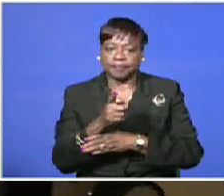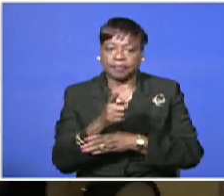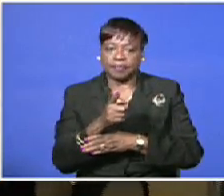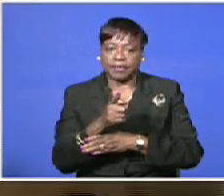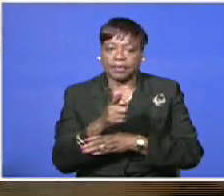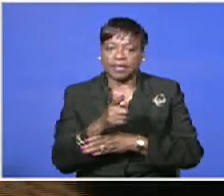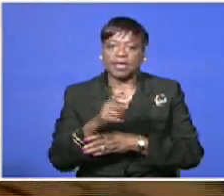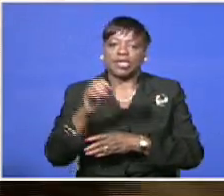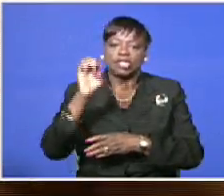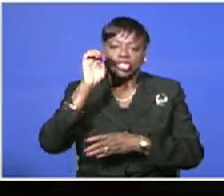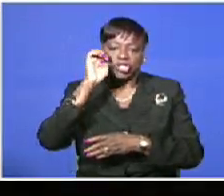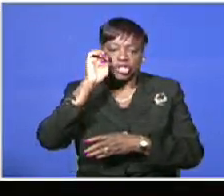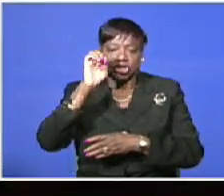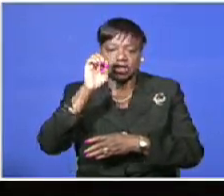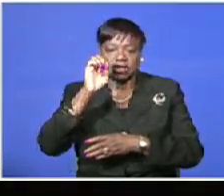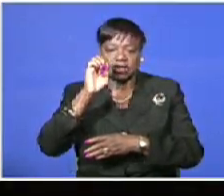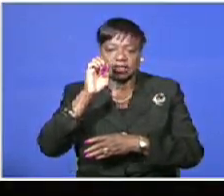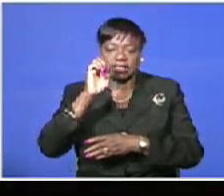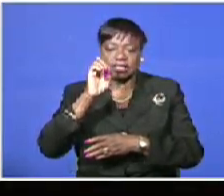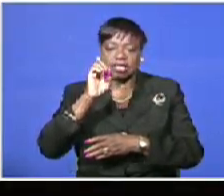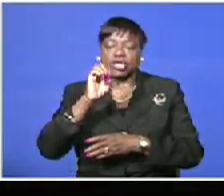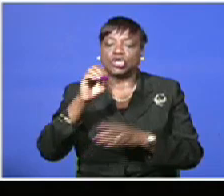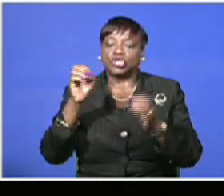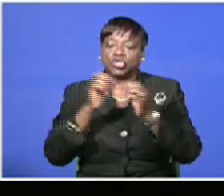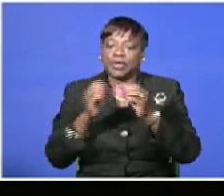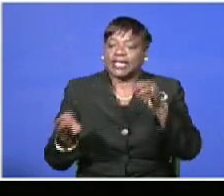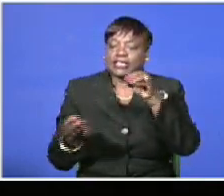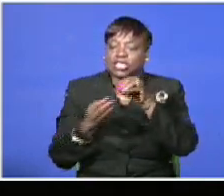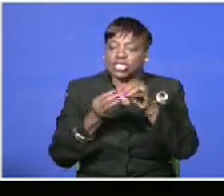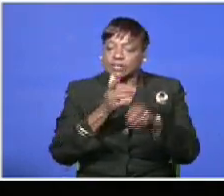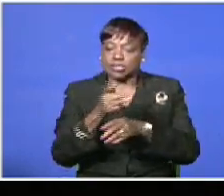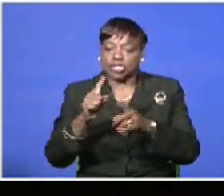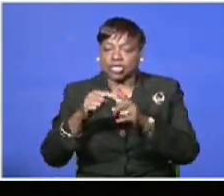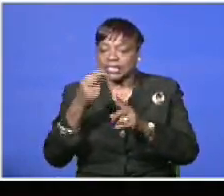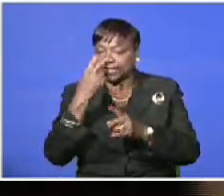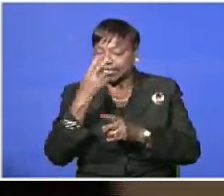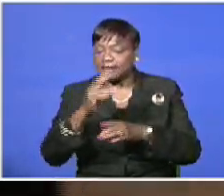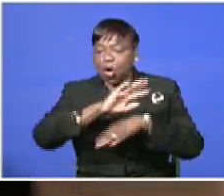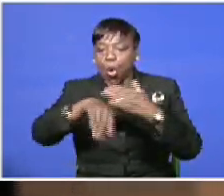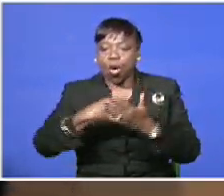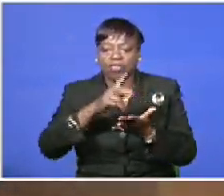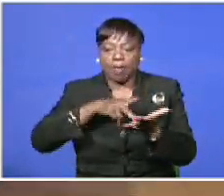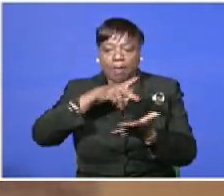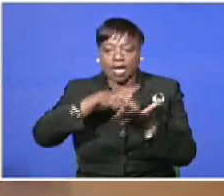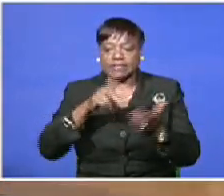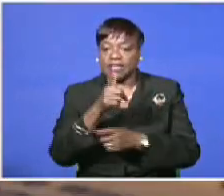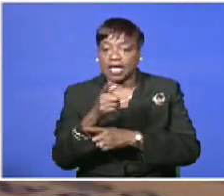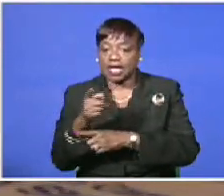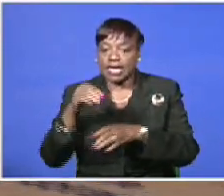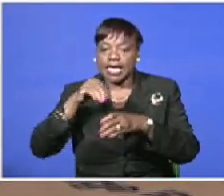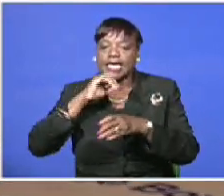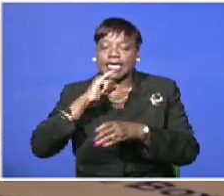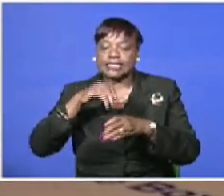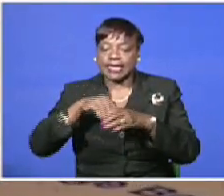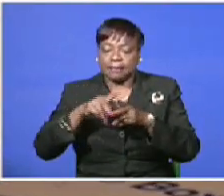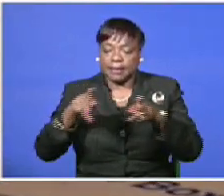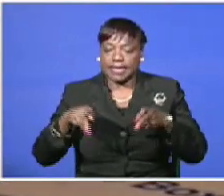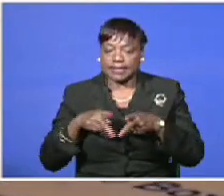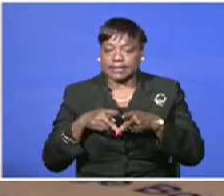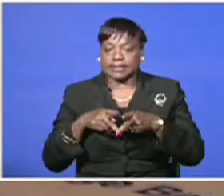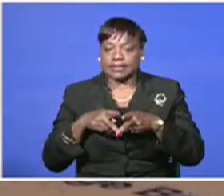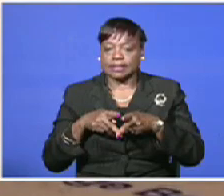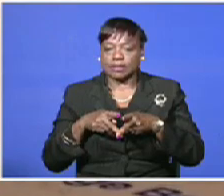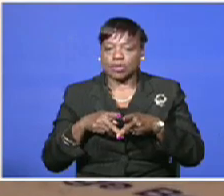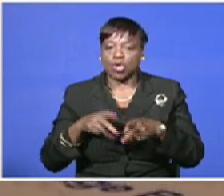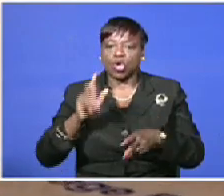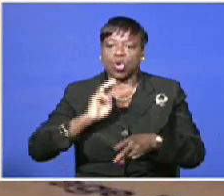She's doing an initial inspection to make sure all component parts of the firearm is intact. What we do is